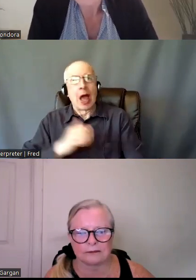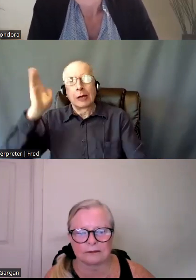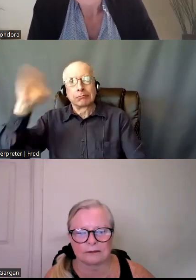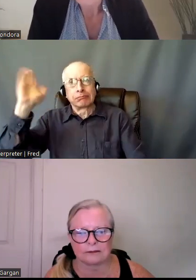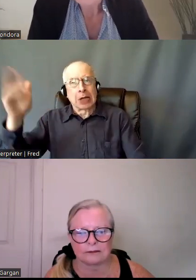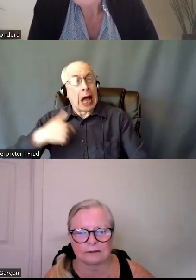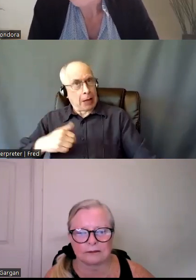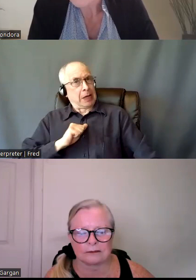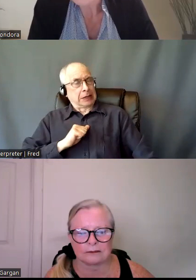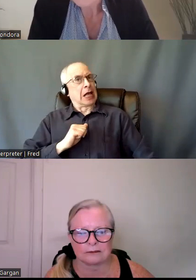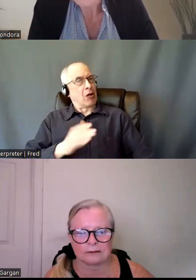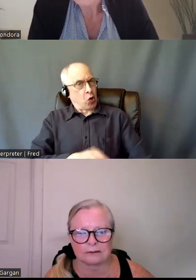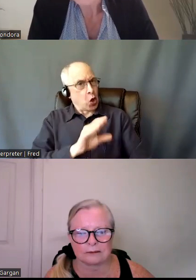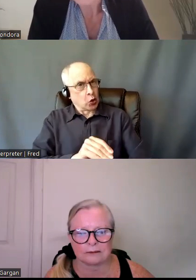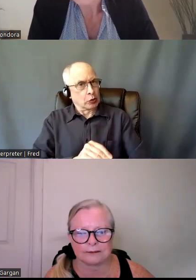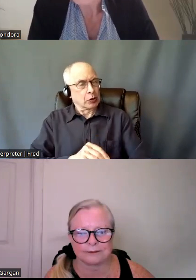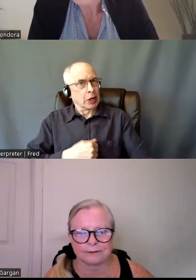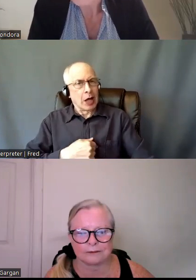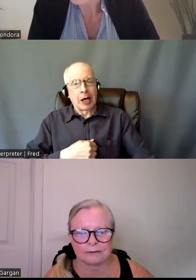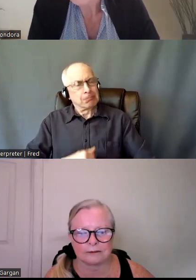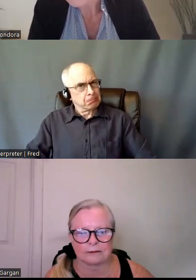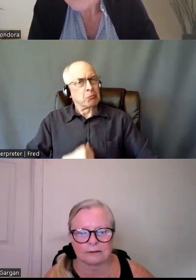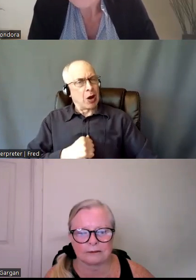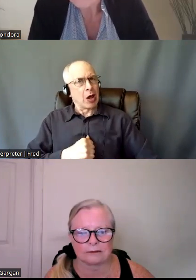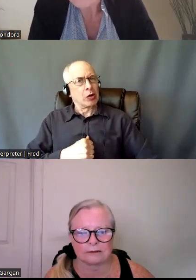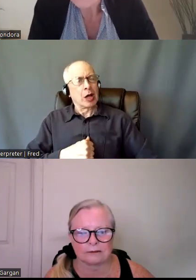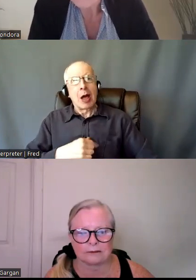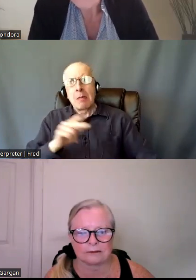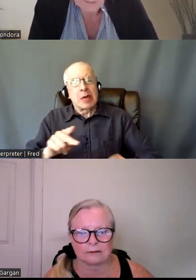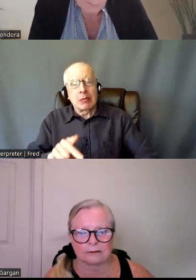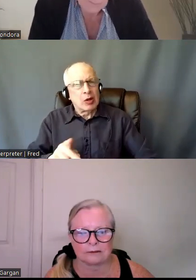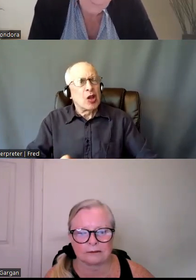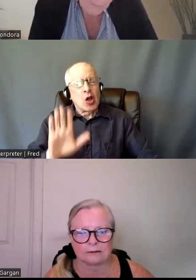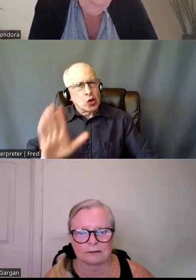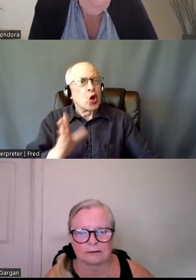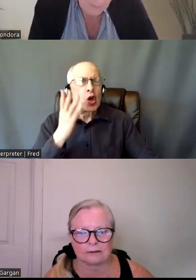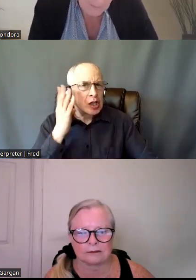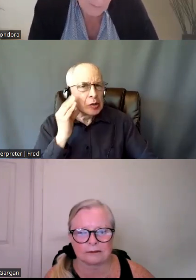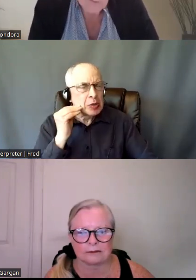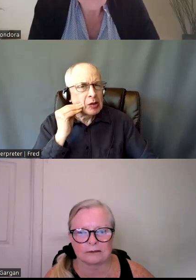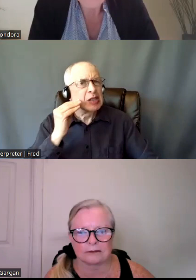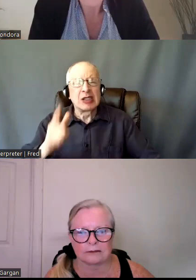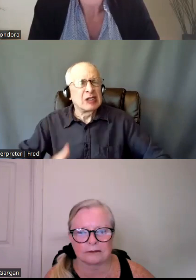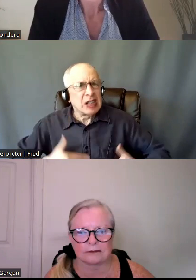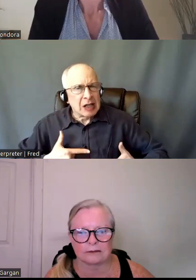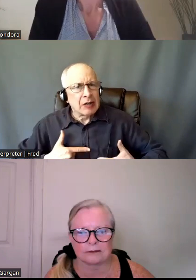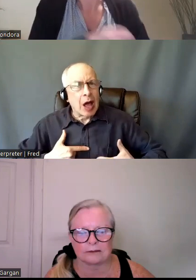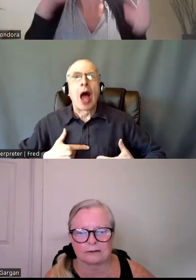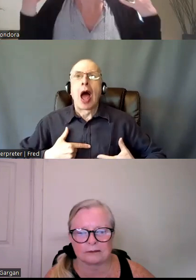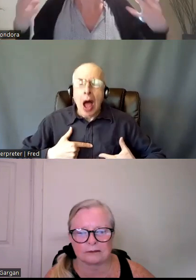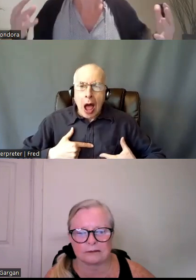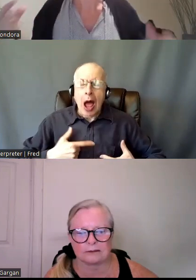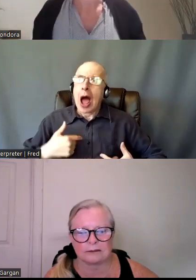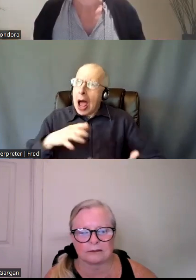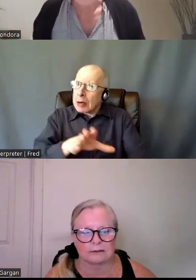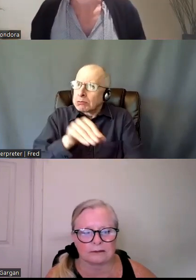importantly, really pride myself in trying to learn from people with lived experience, including families. So that's a